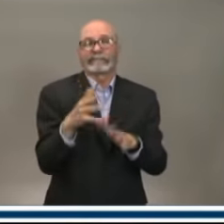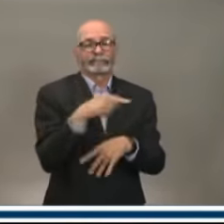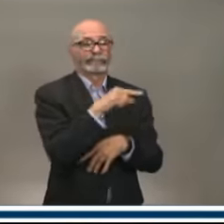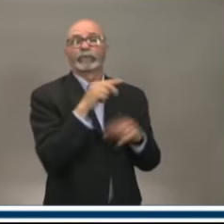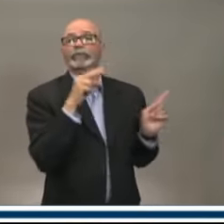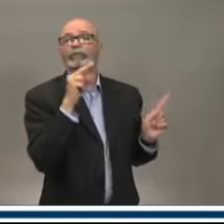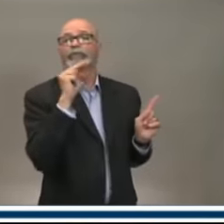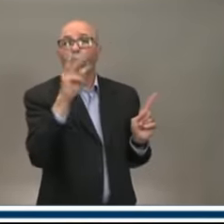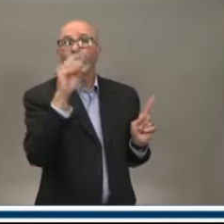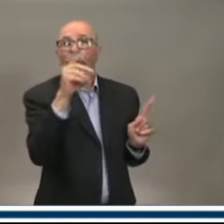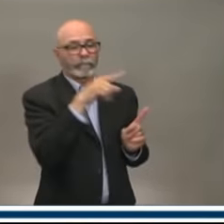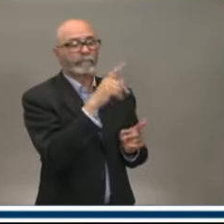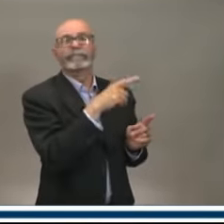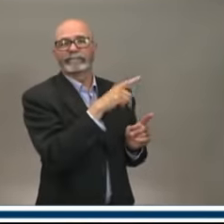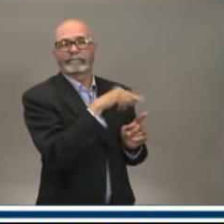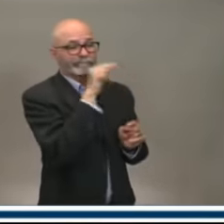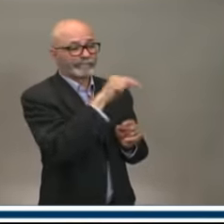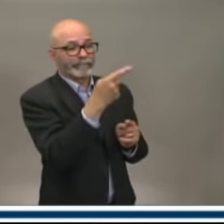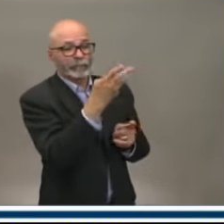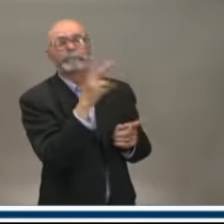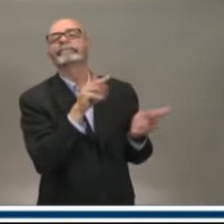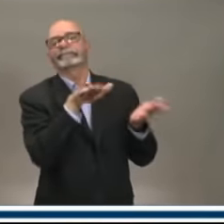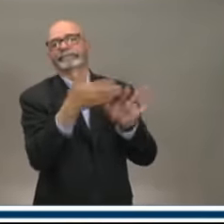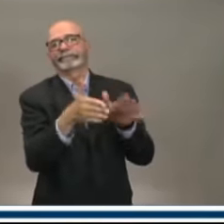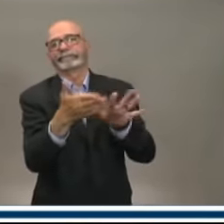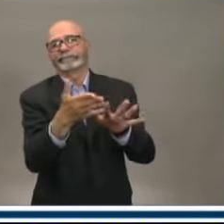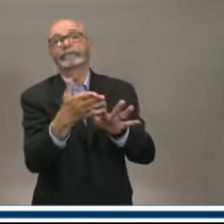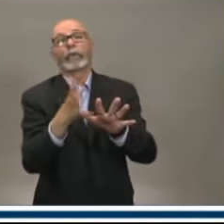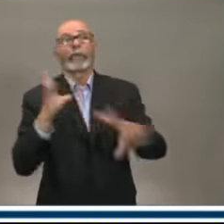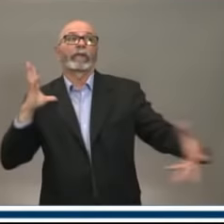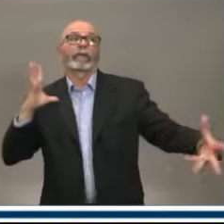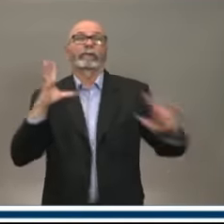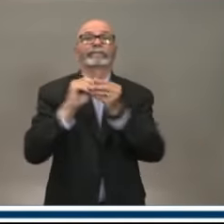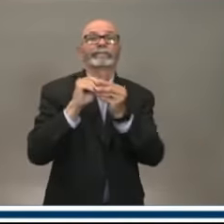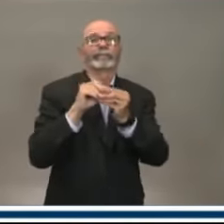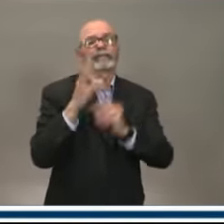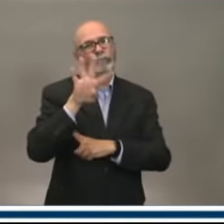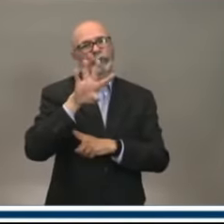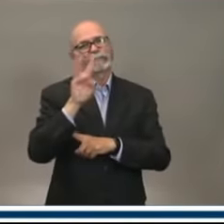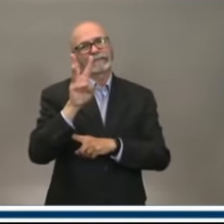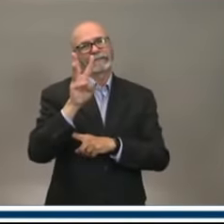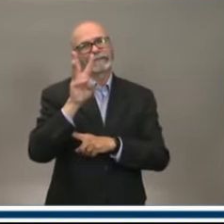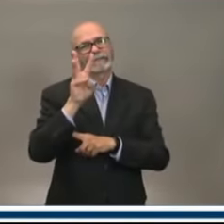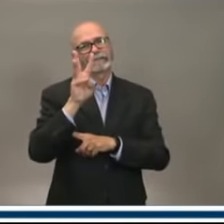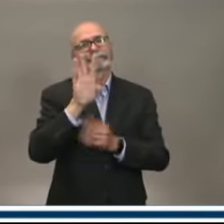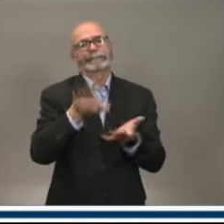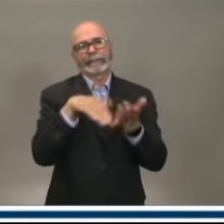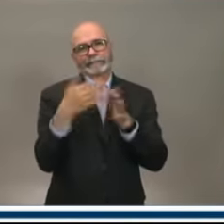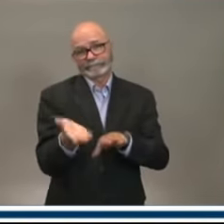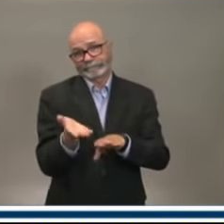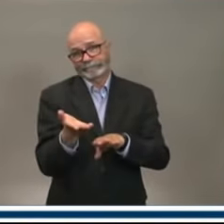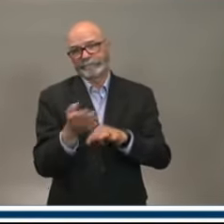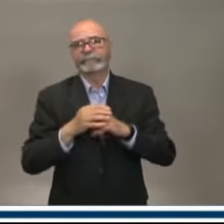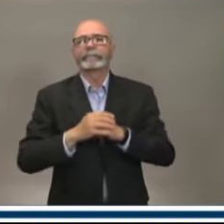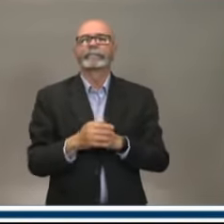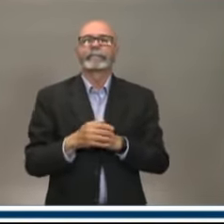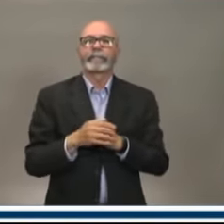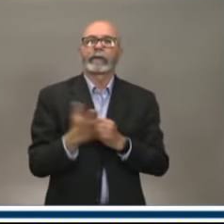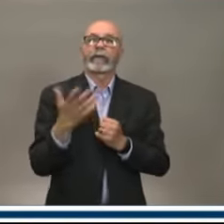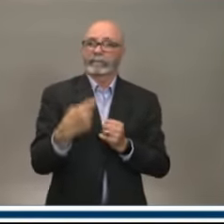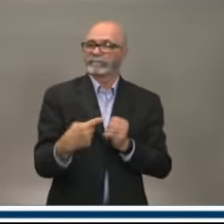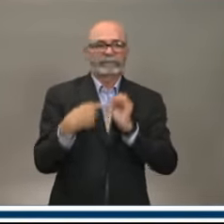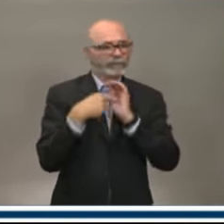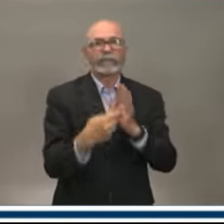have 46 Nova Scotians who have died due to COVID-19, and it highlights the ongoing serious nature of this